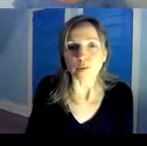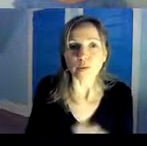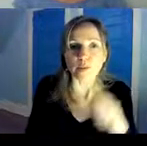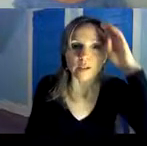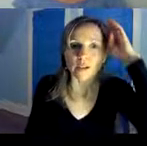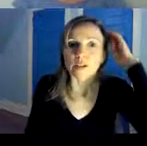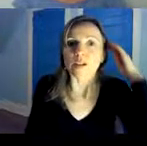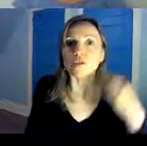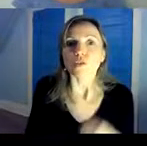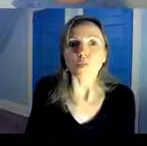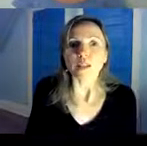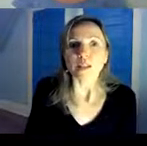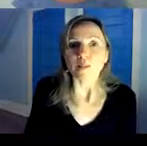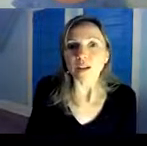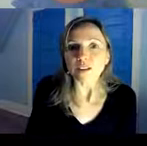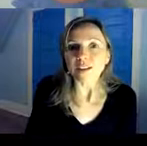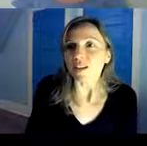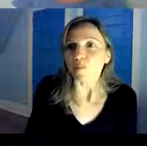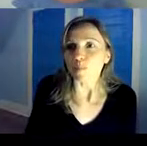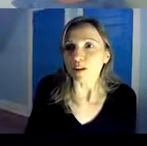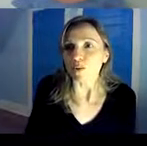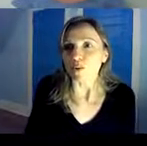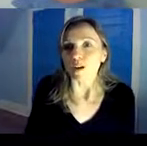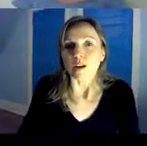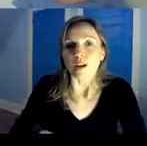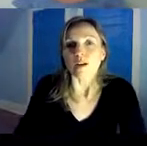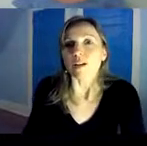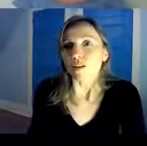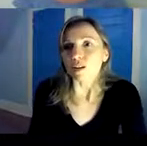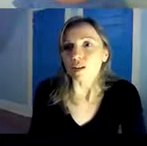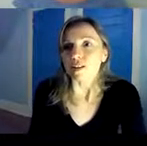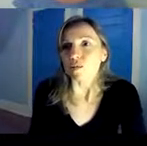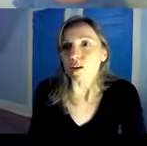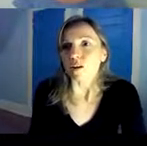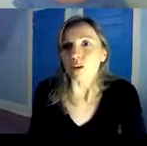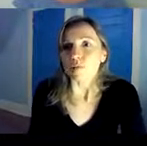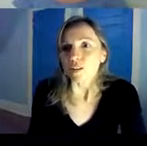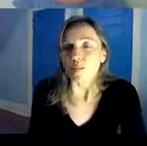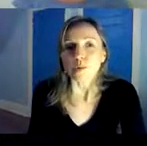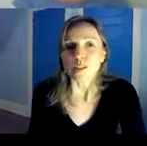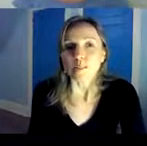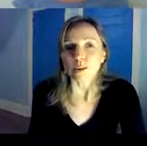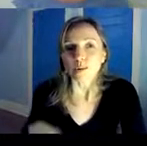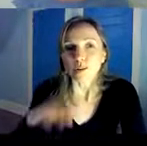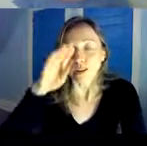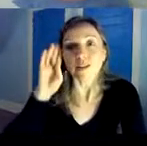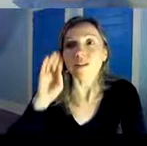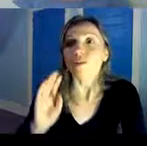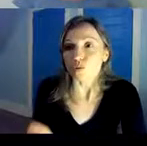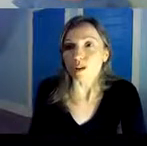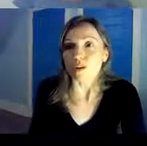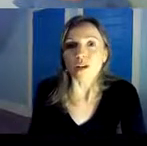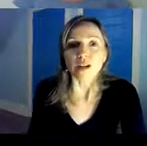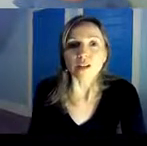female bluebird consuming the berries of buckthorn. Here in the fall, we often see birds eating buckthorn